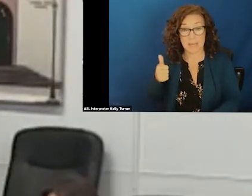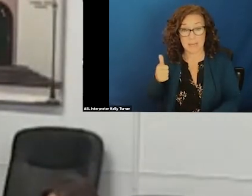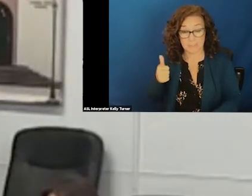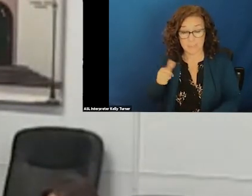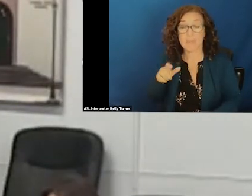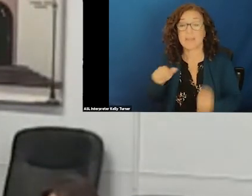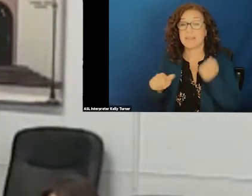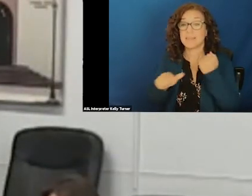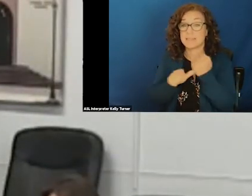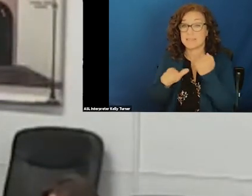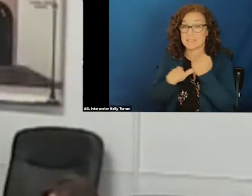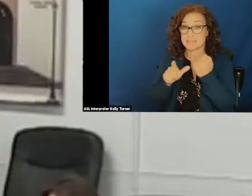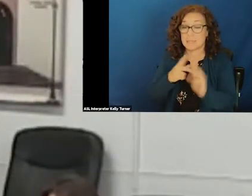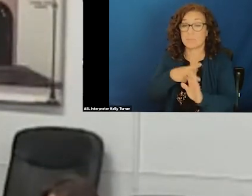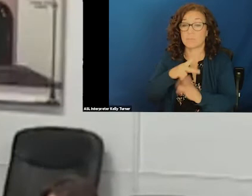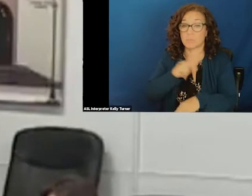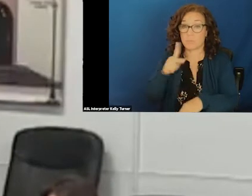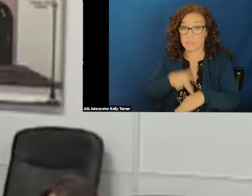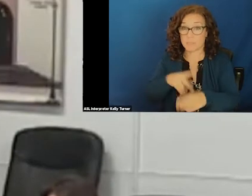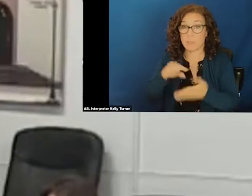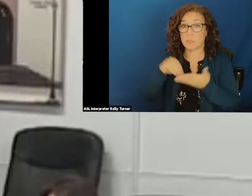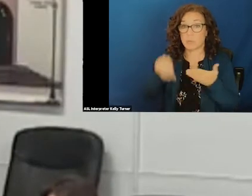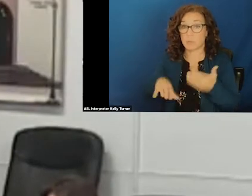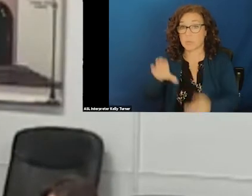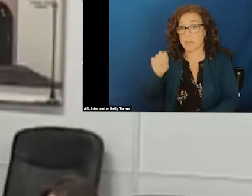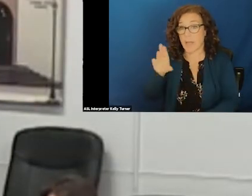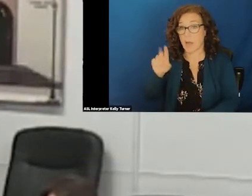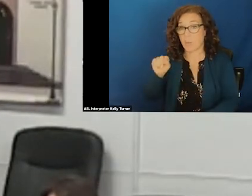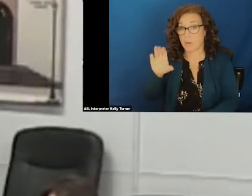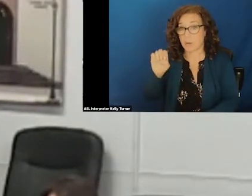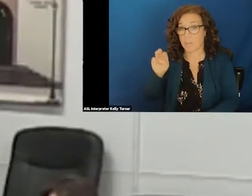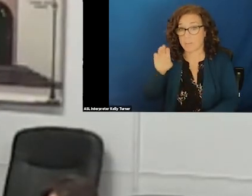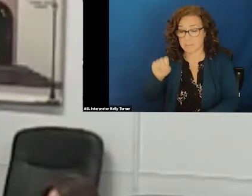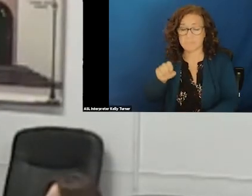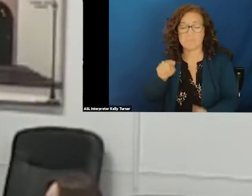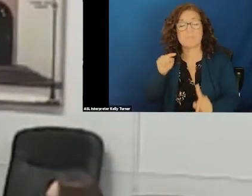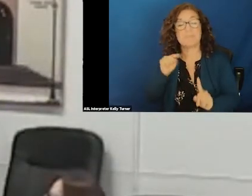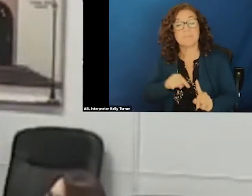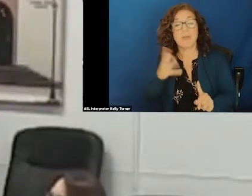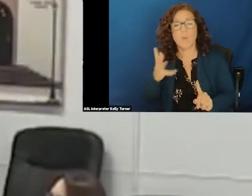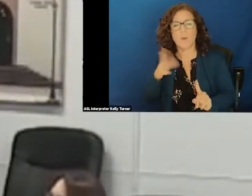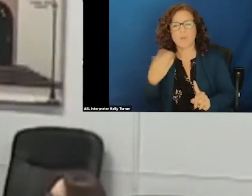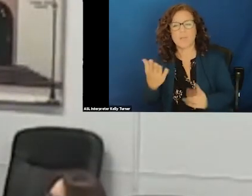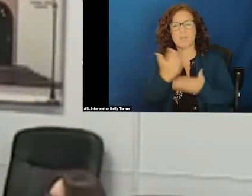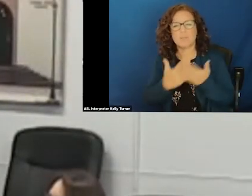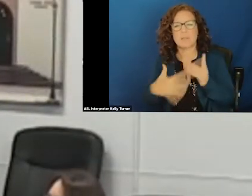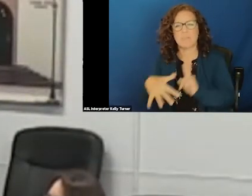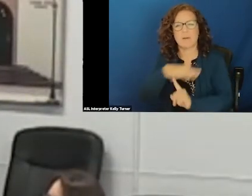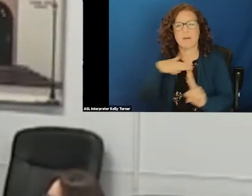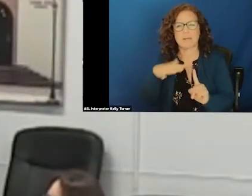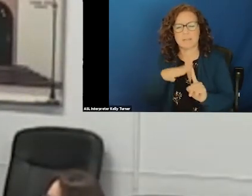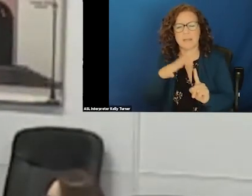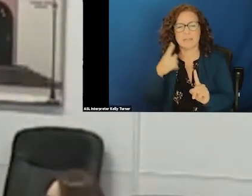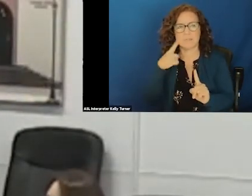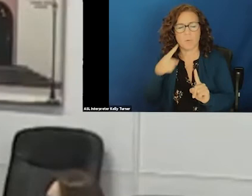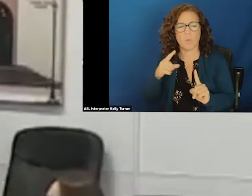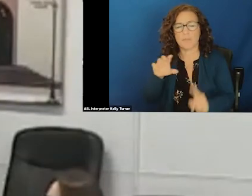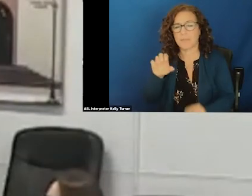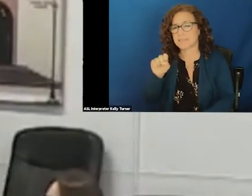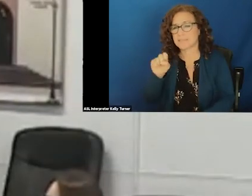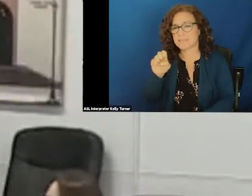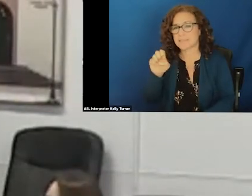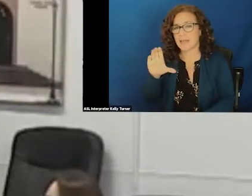provide a context around the secondary assistant principals. And the way the structure is at the secondary schools is